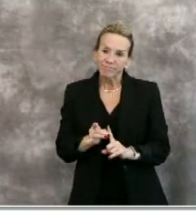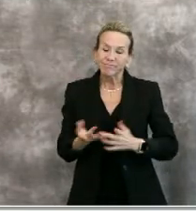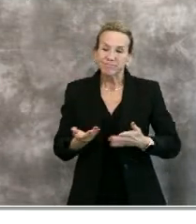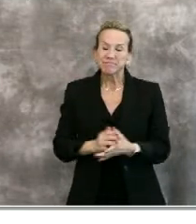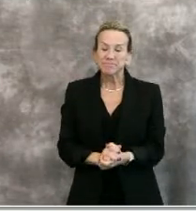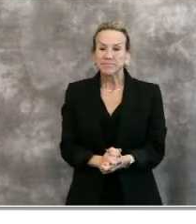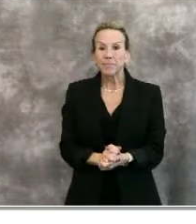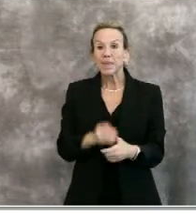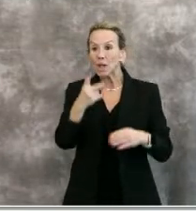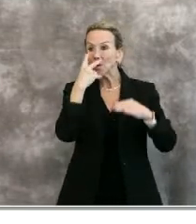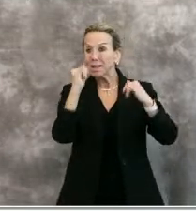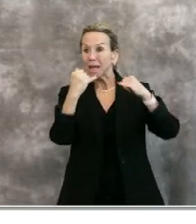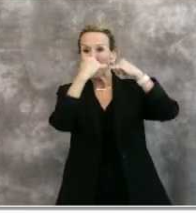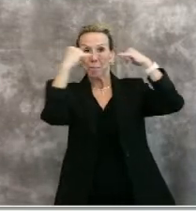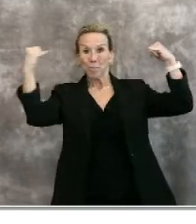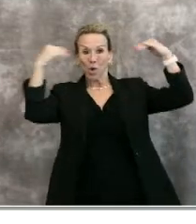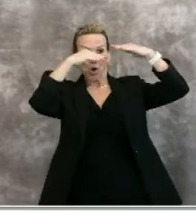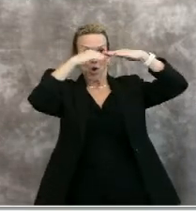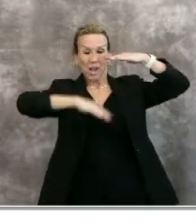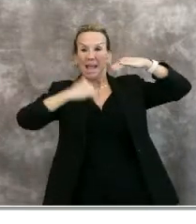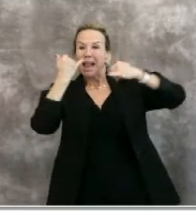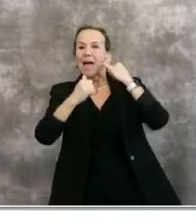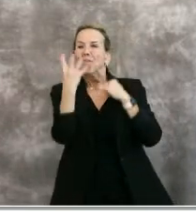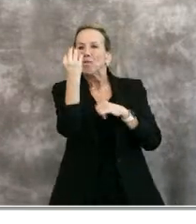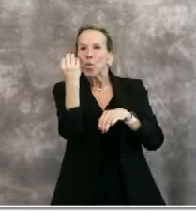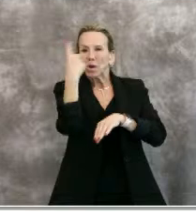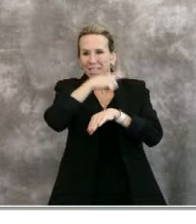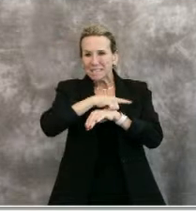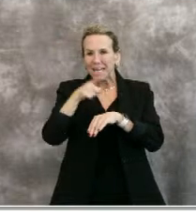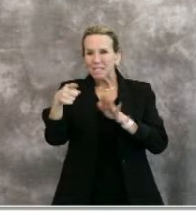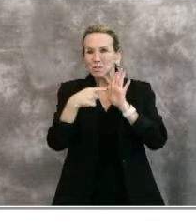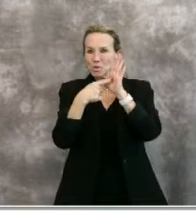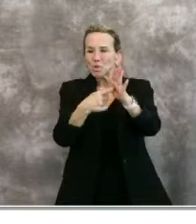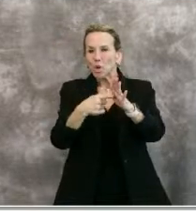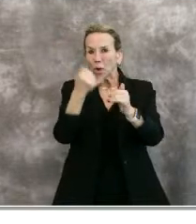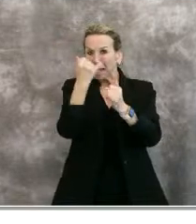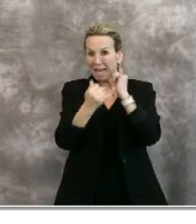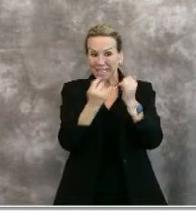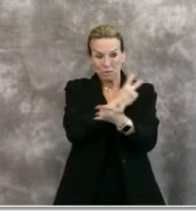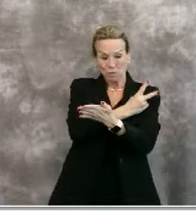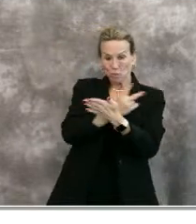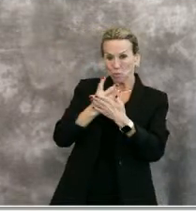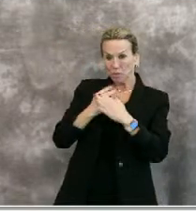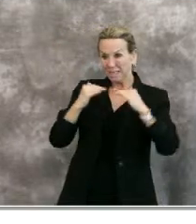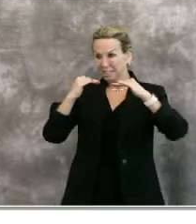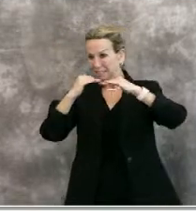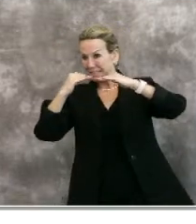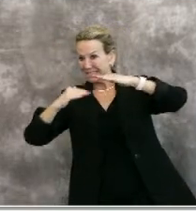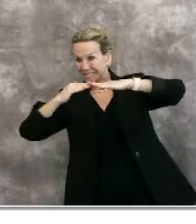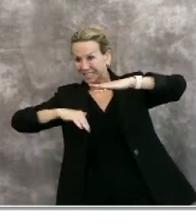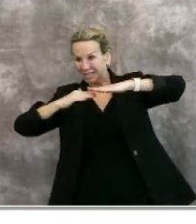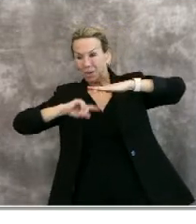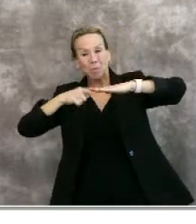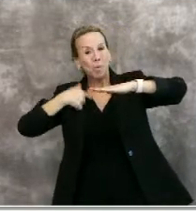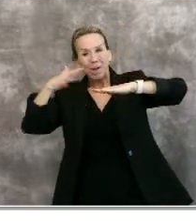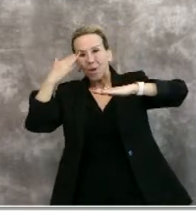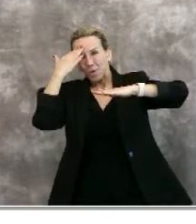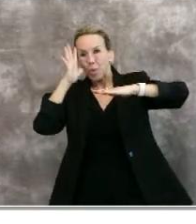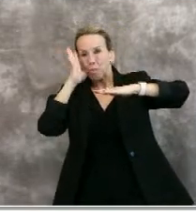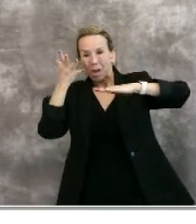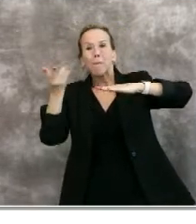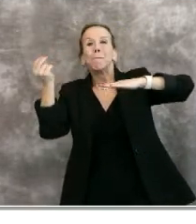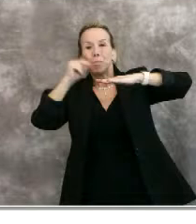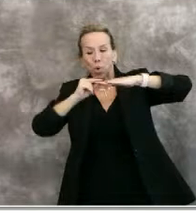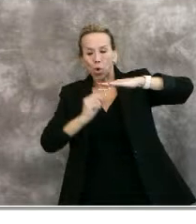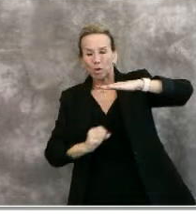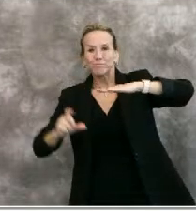the bar, the last 14 days, we know that we will have more cases. So those